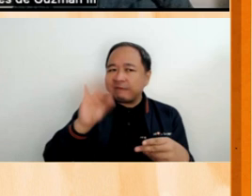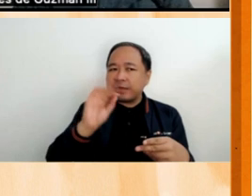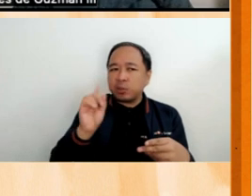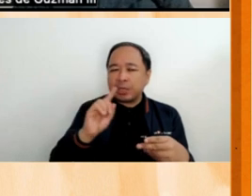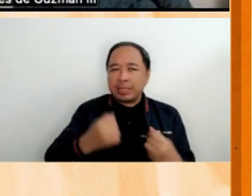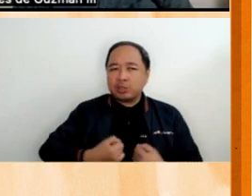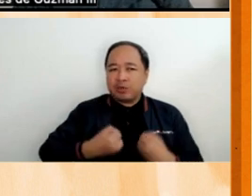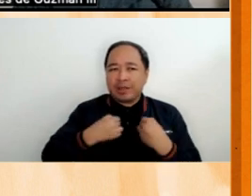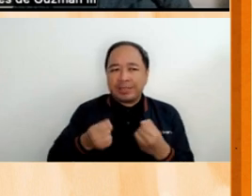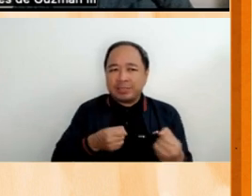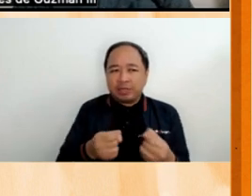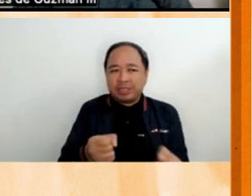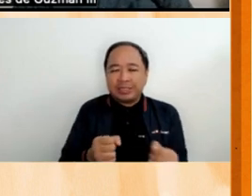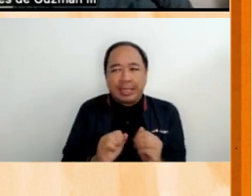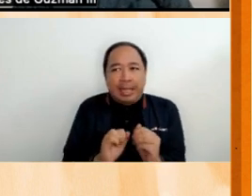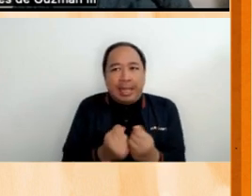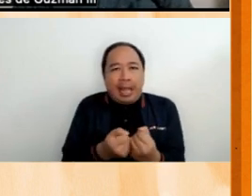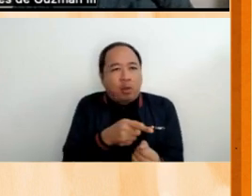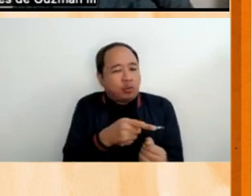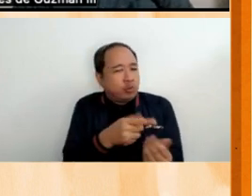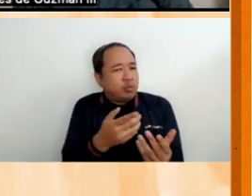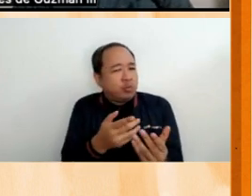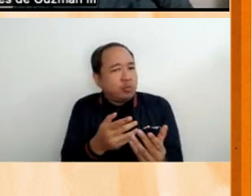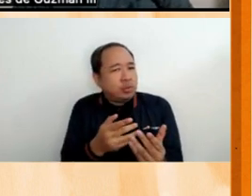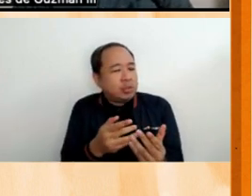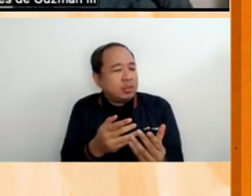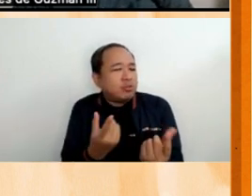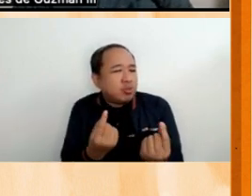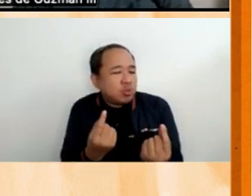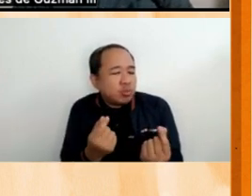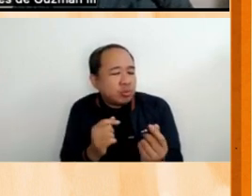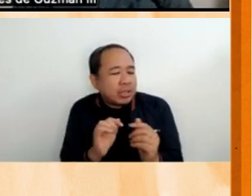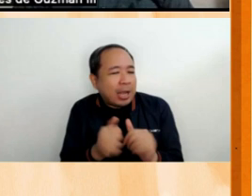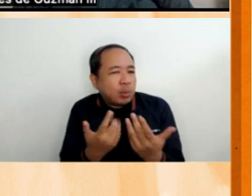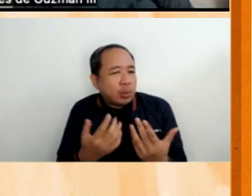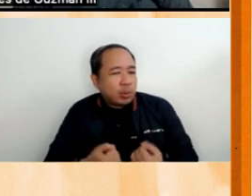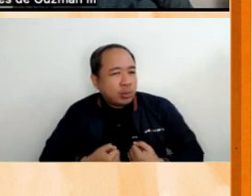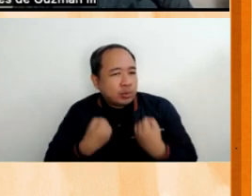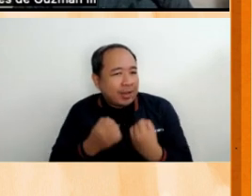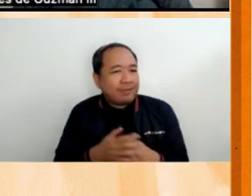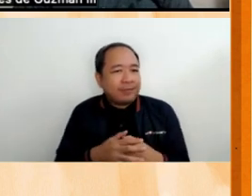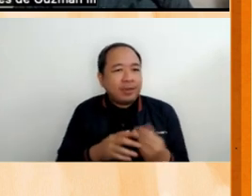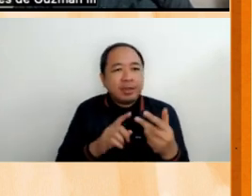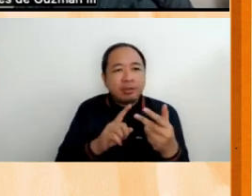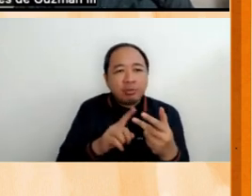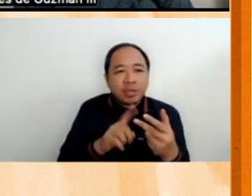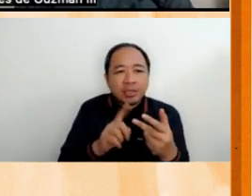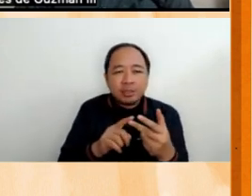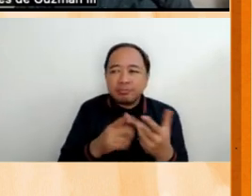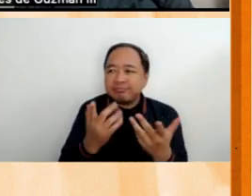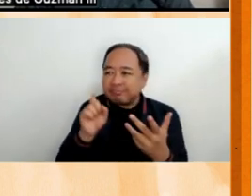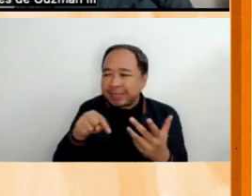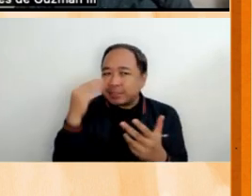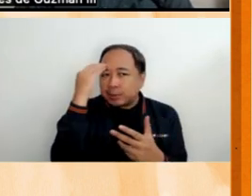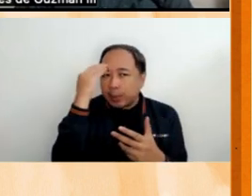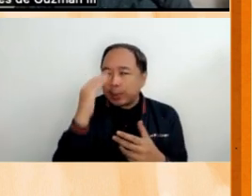suicidal adolescent. Fourth, make a list of people who can help the adolescent when they